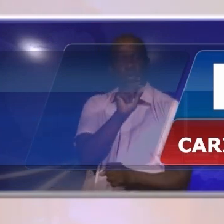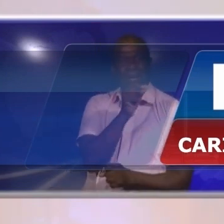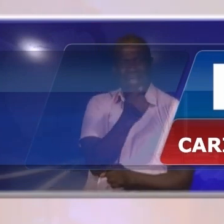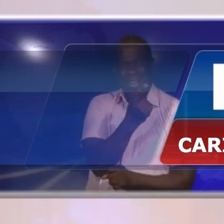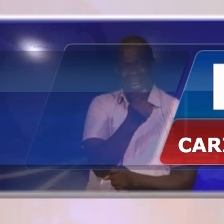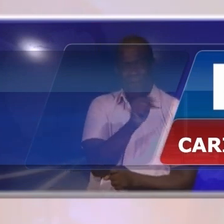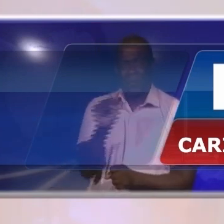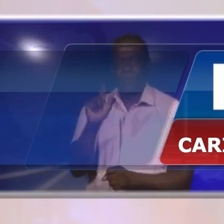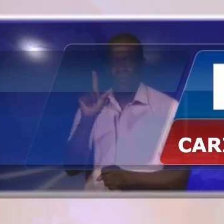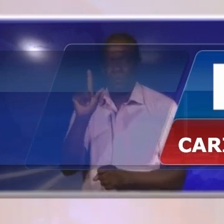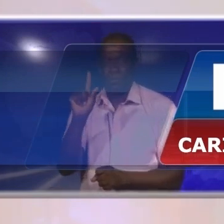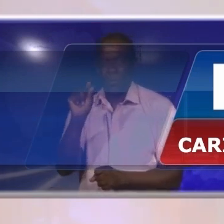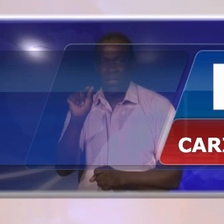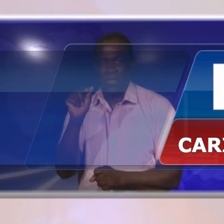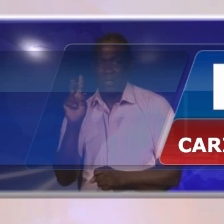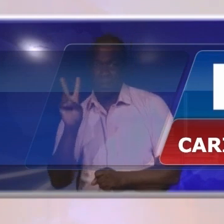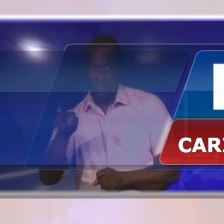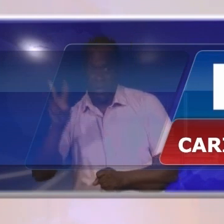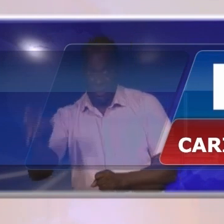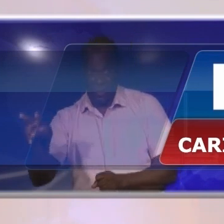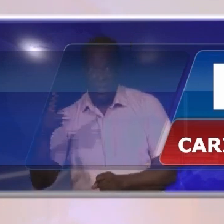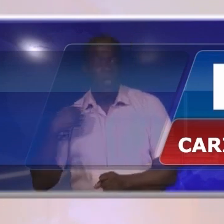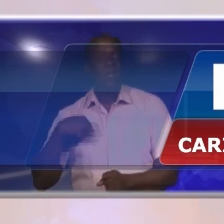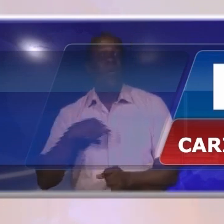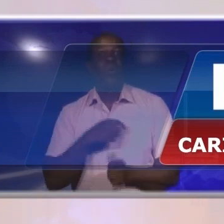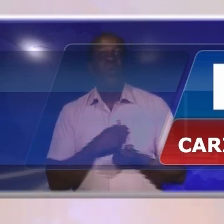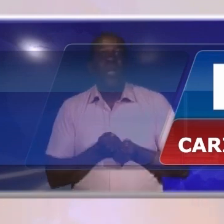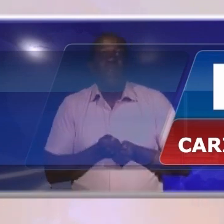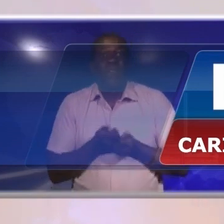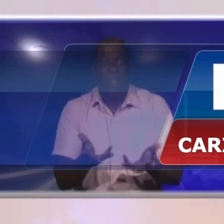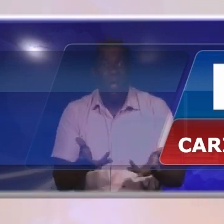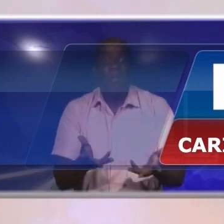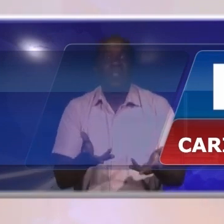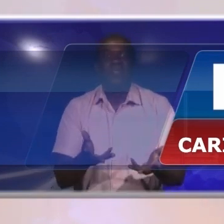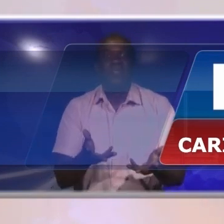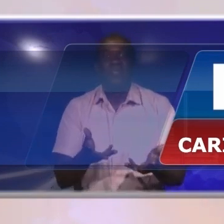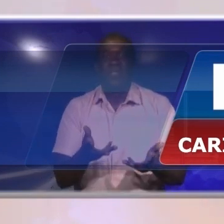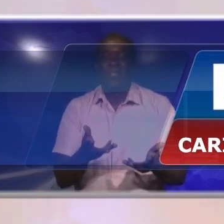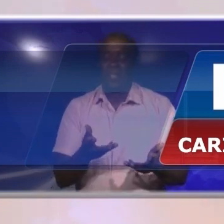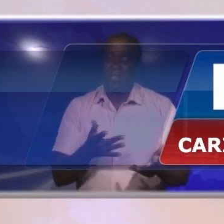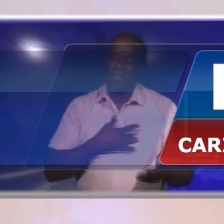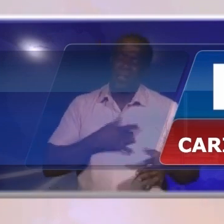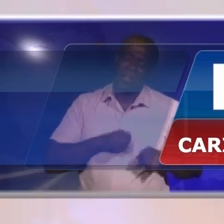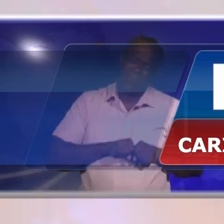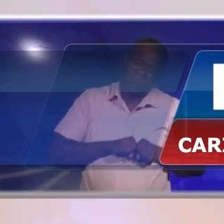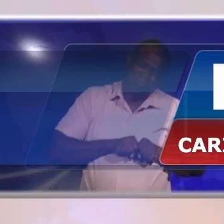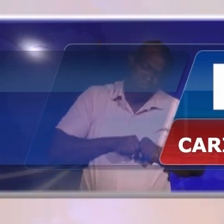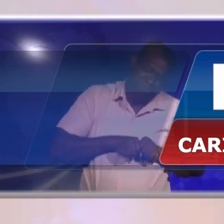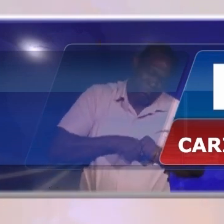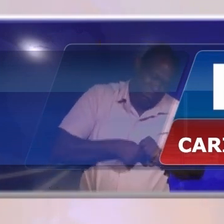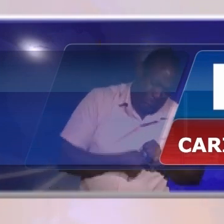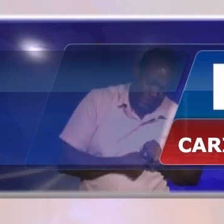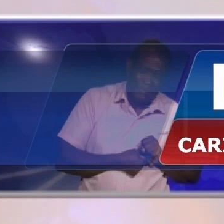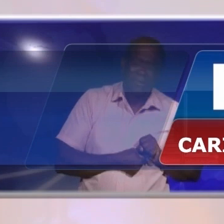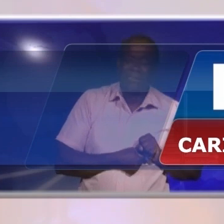2022, we have lost and have had to grieve for